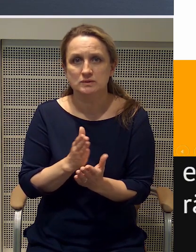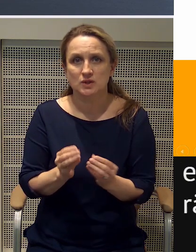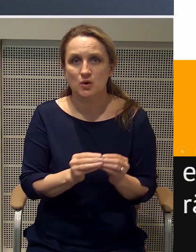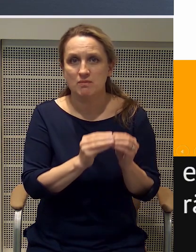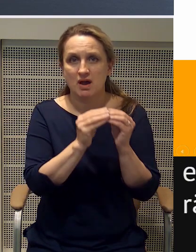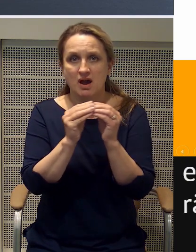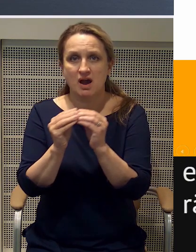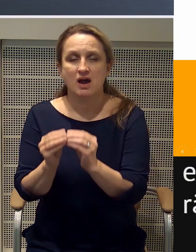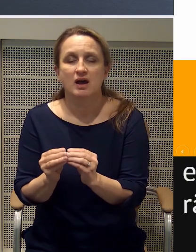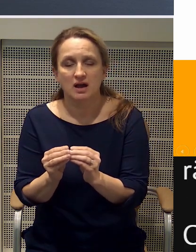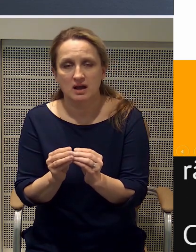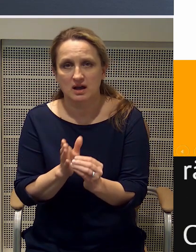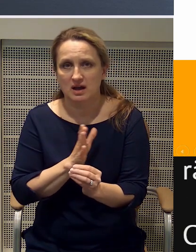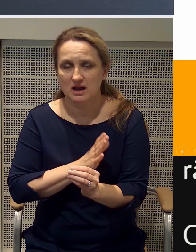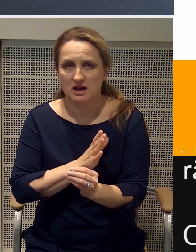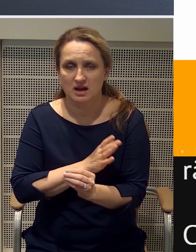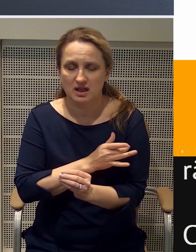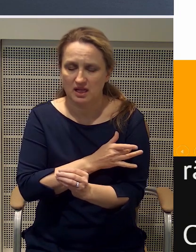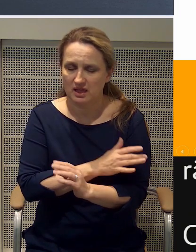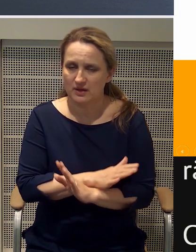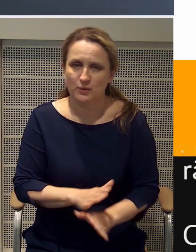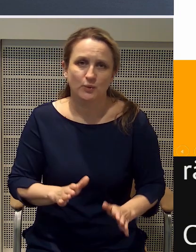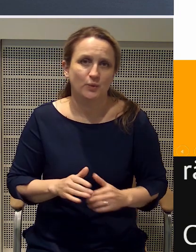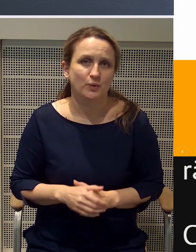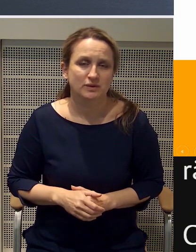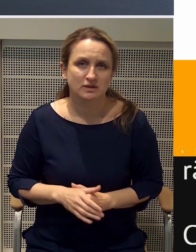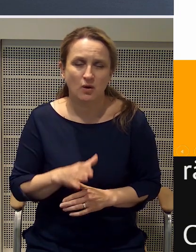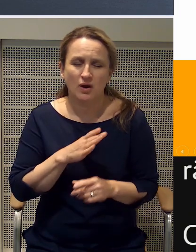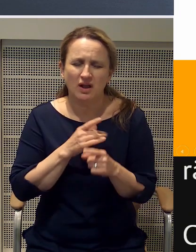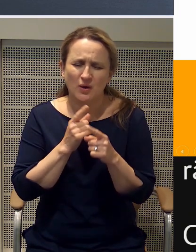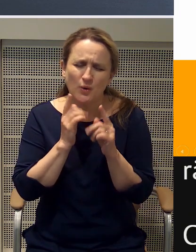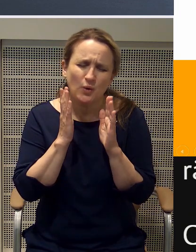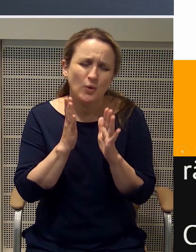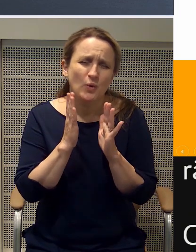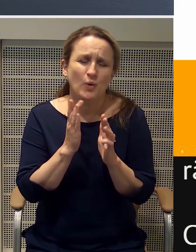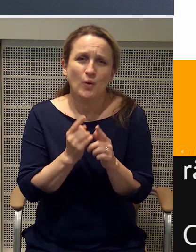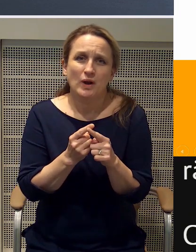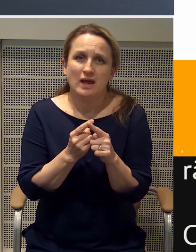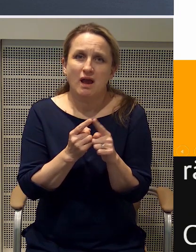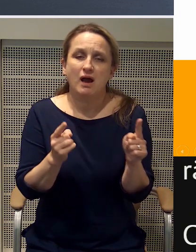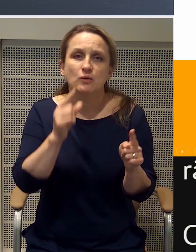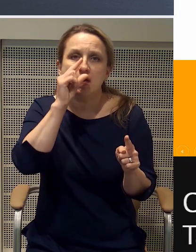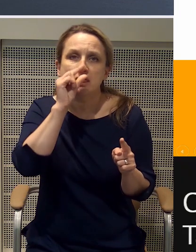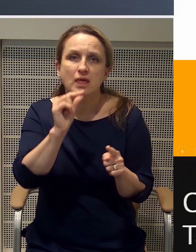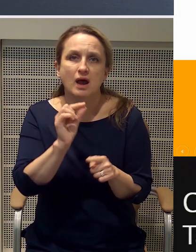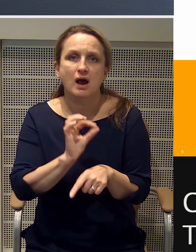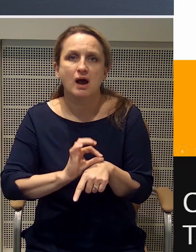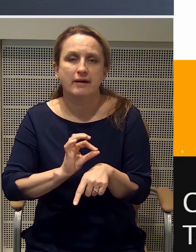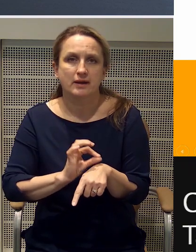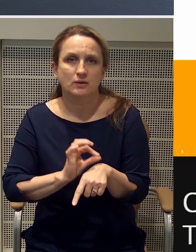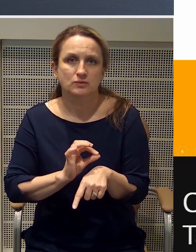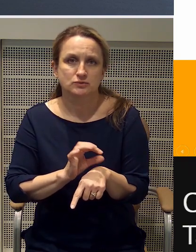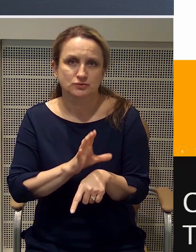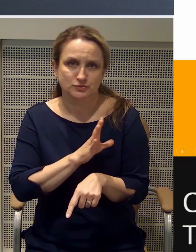She was eager to receive her treatment, but the proceedings took 10 years. She had